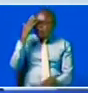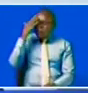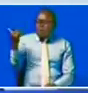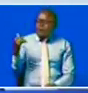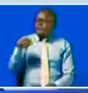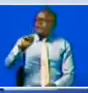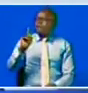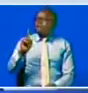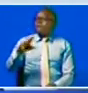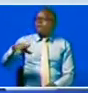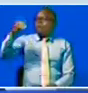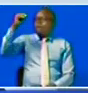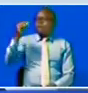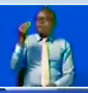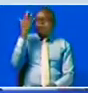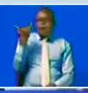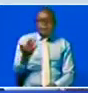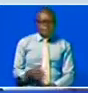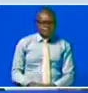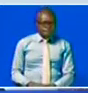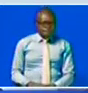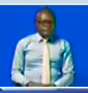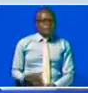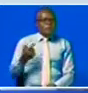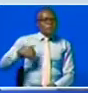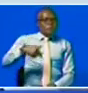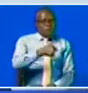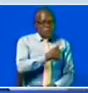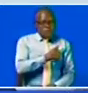had to switch off the lights. Then we actually,